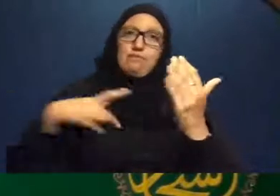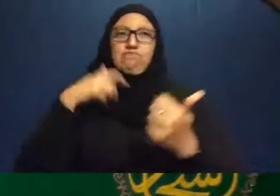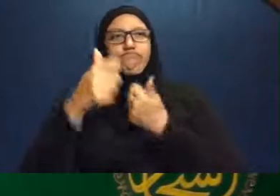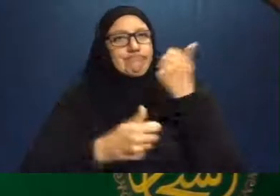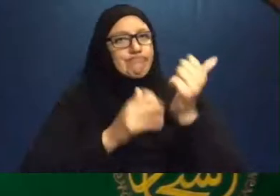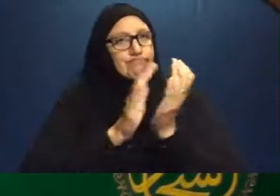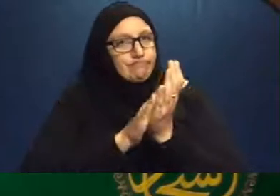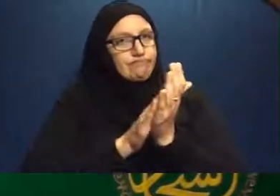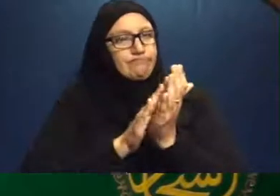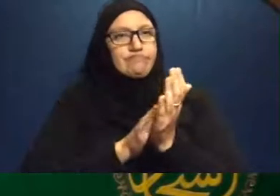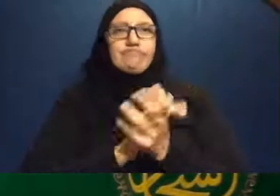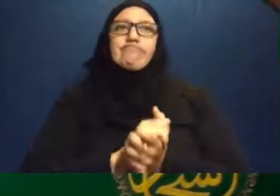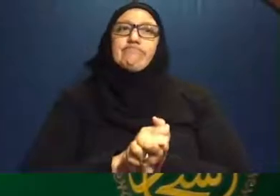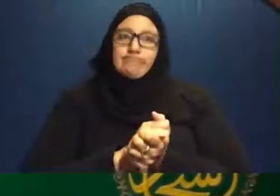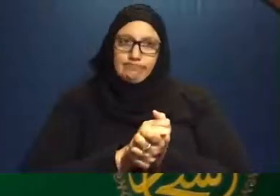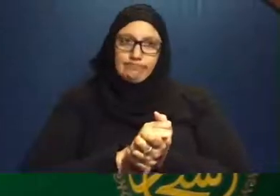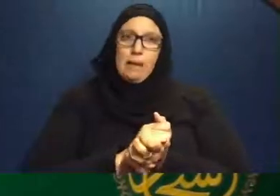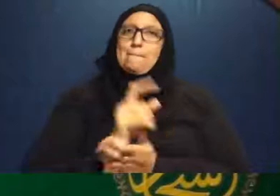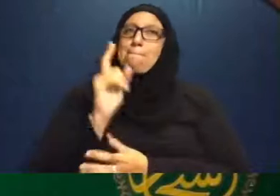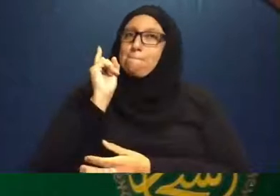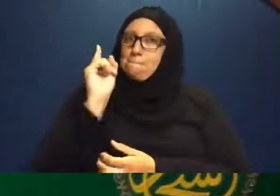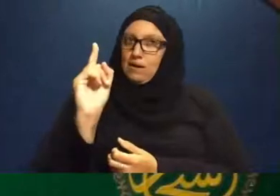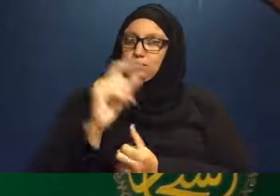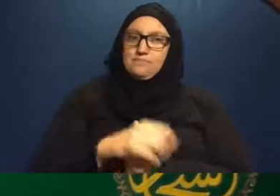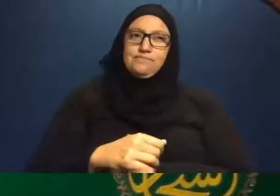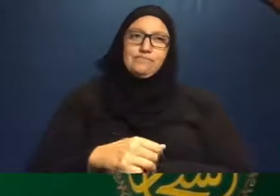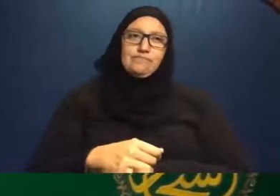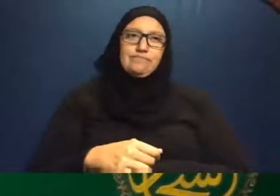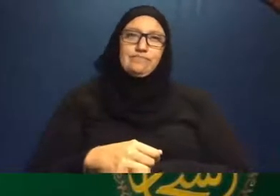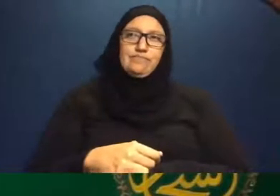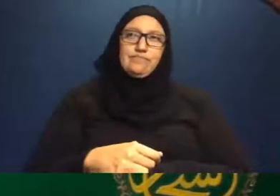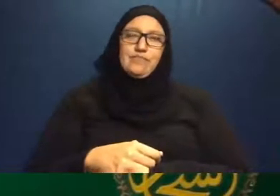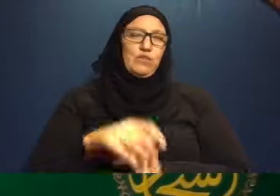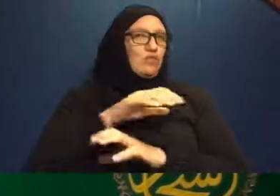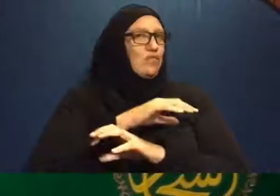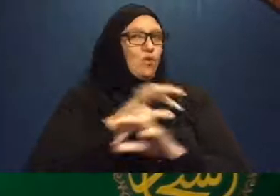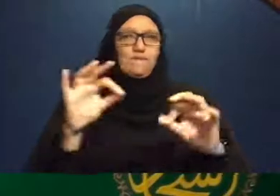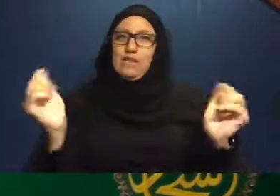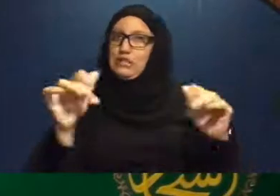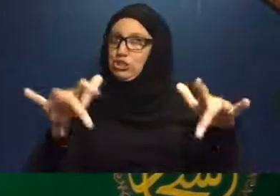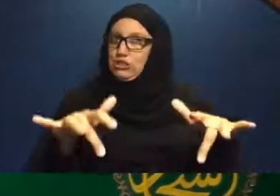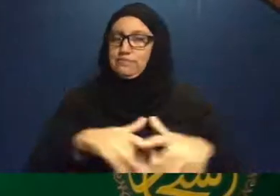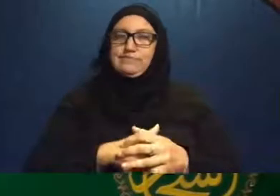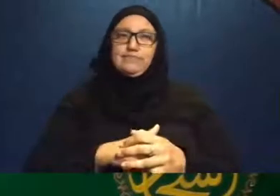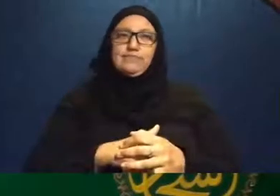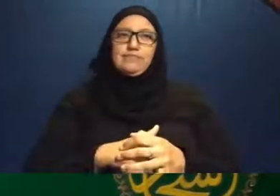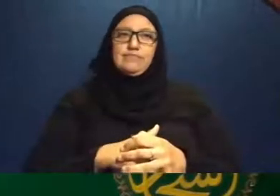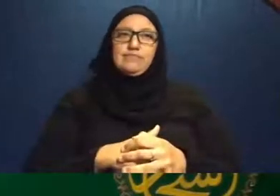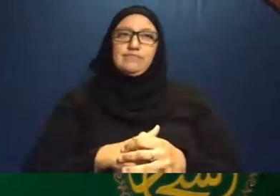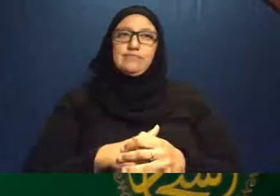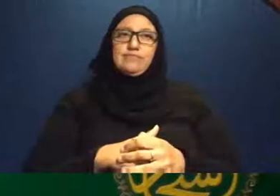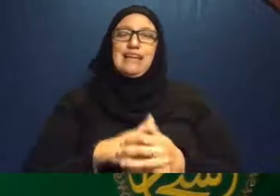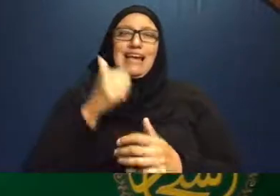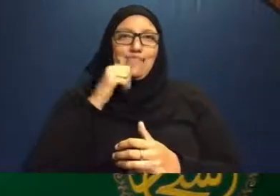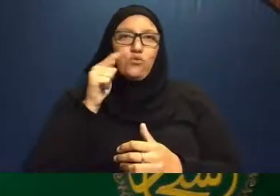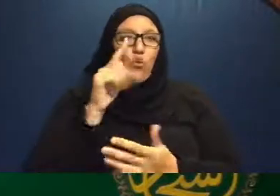and you did, mashallah, well during the nights of Qadr. Good on you. But the story is not finished here. So far as